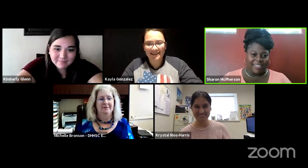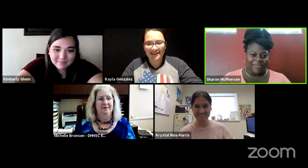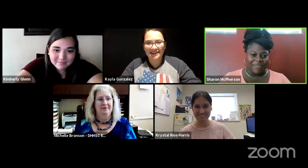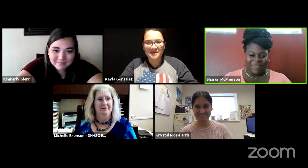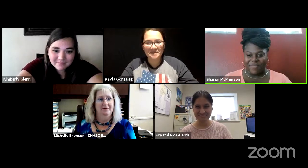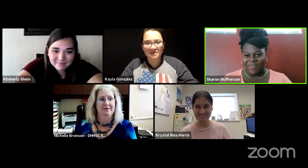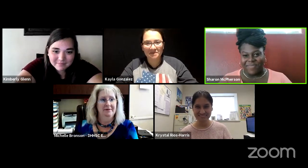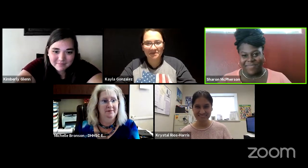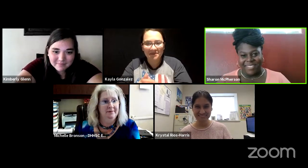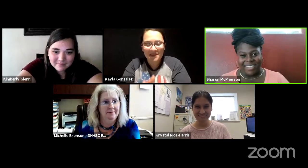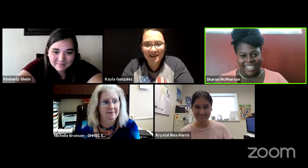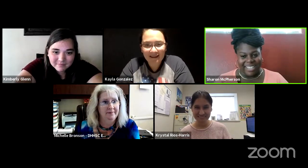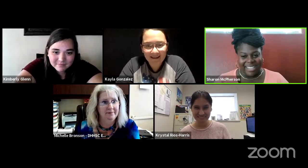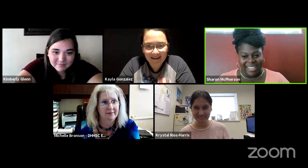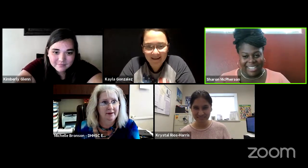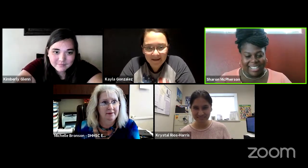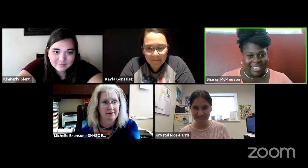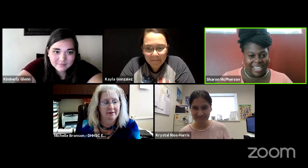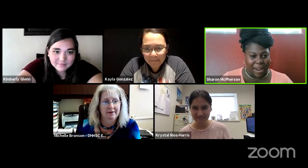right.